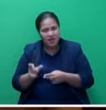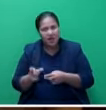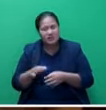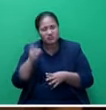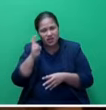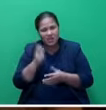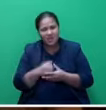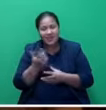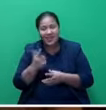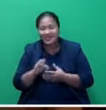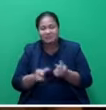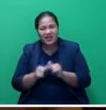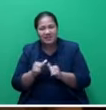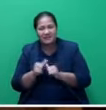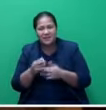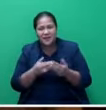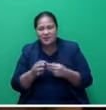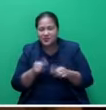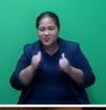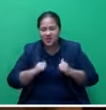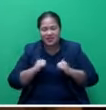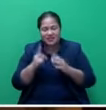best management practices, and the